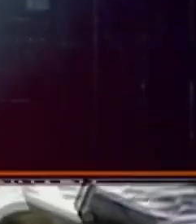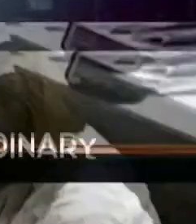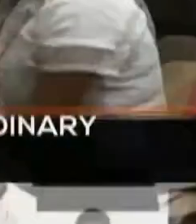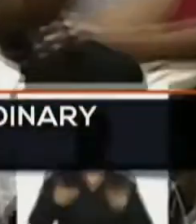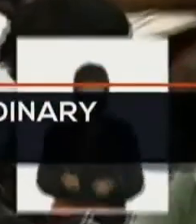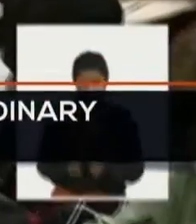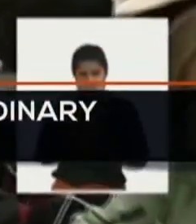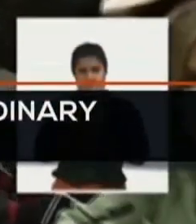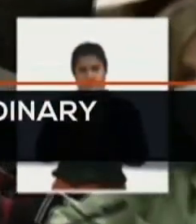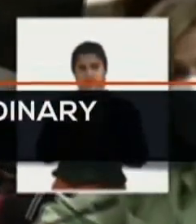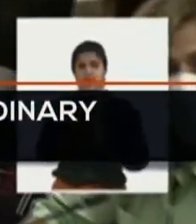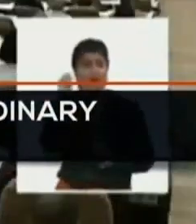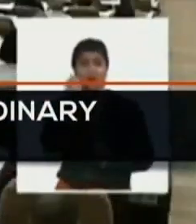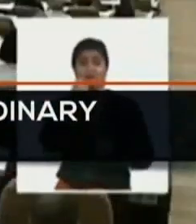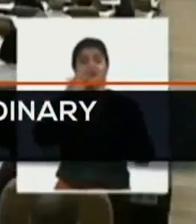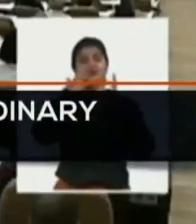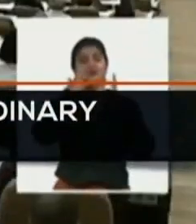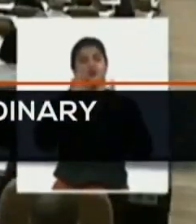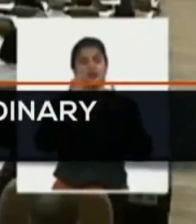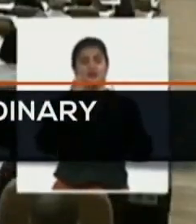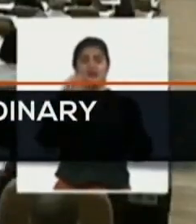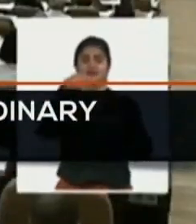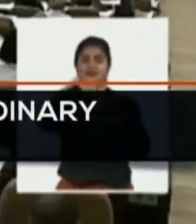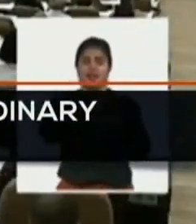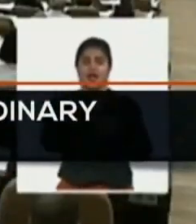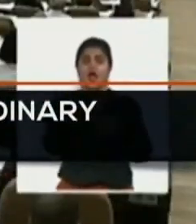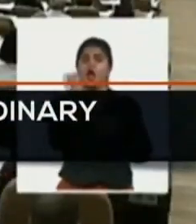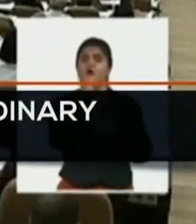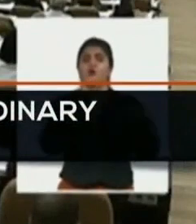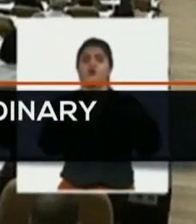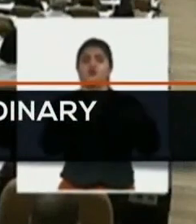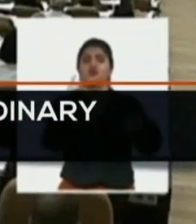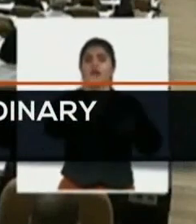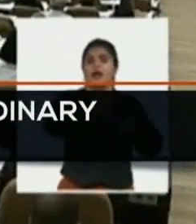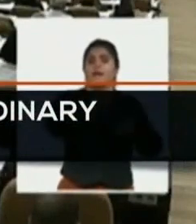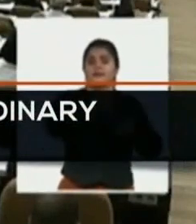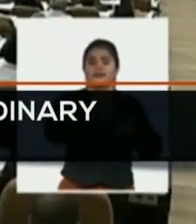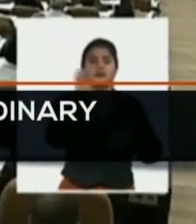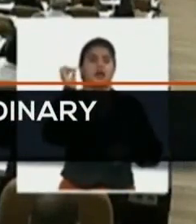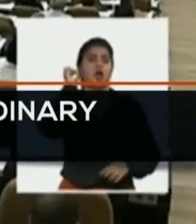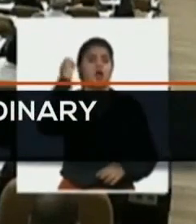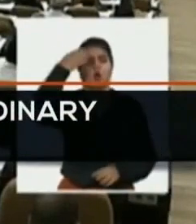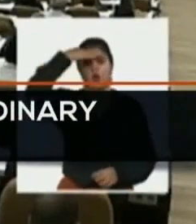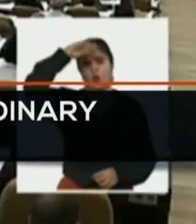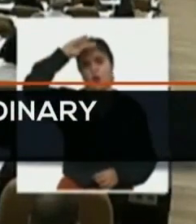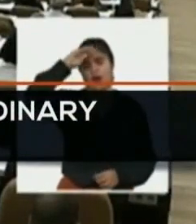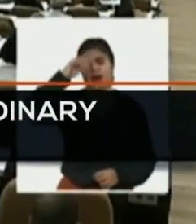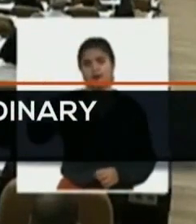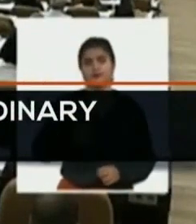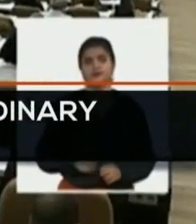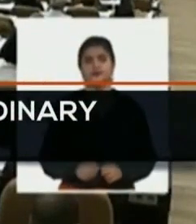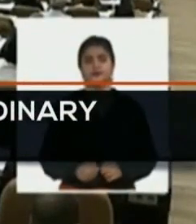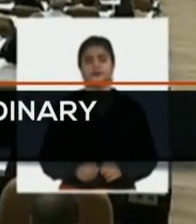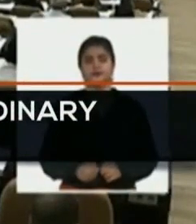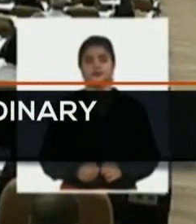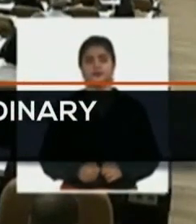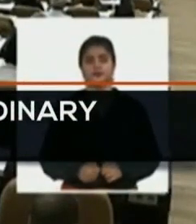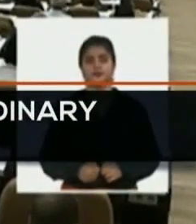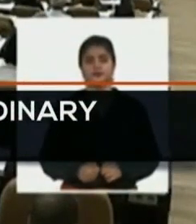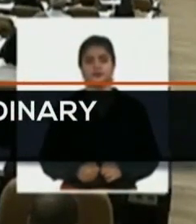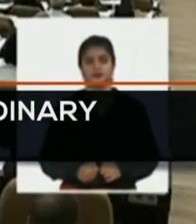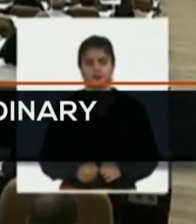In Cuba, the fifth extraordinary session of the ninth legislature of National Assembly concludes with the passing of new bills.